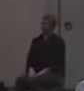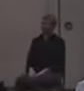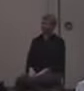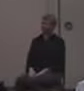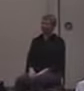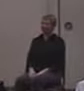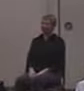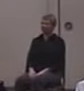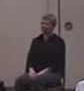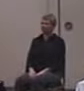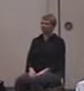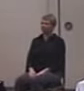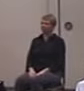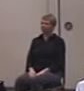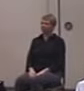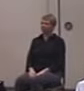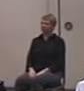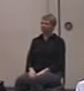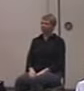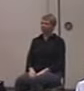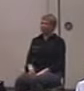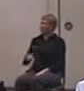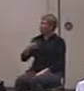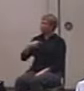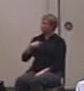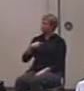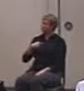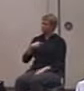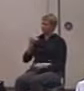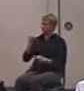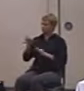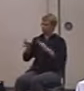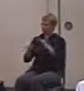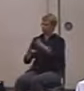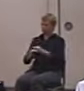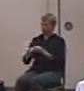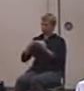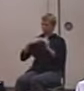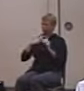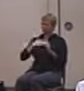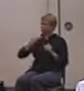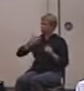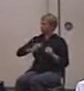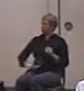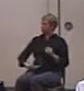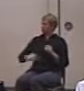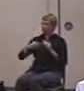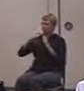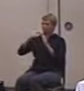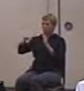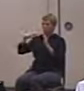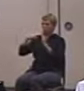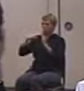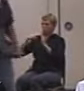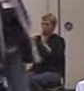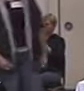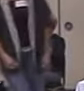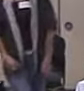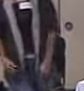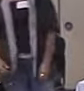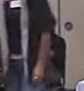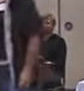Okay, I'm putting myself in the shoes of the teacher. So when